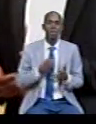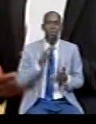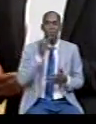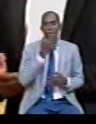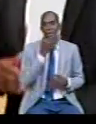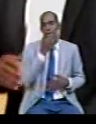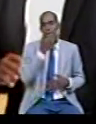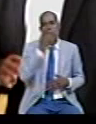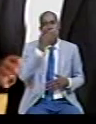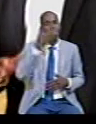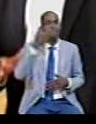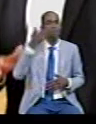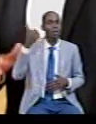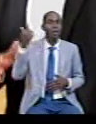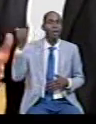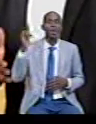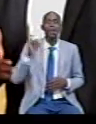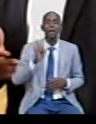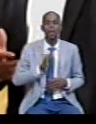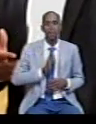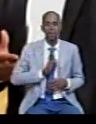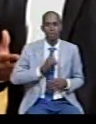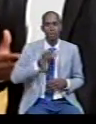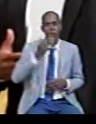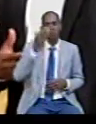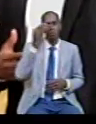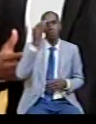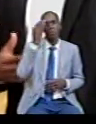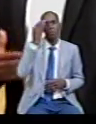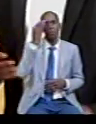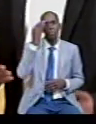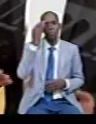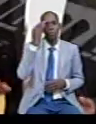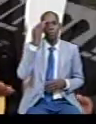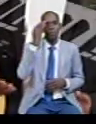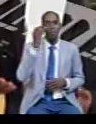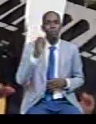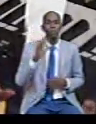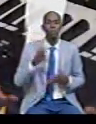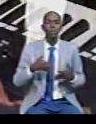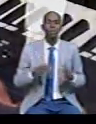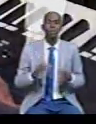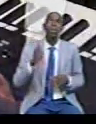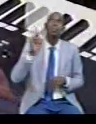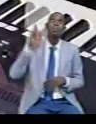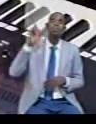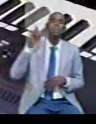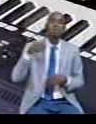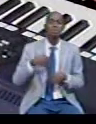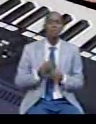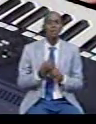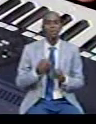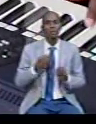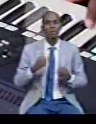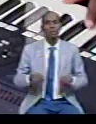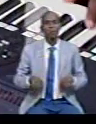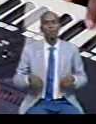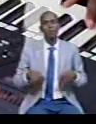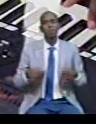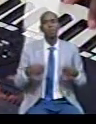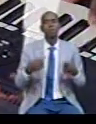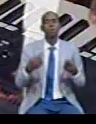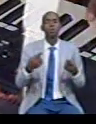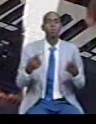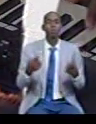tis better far I know, so let him bid